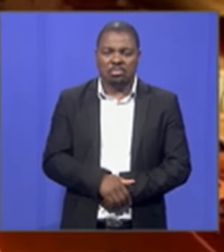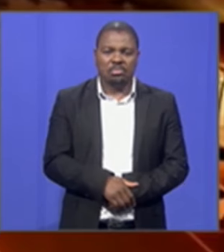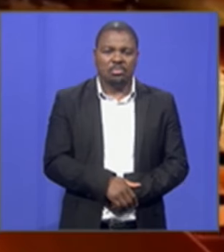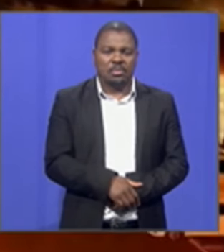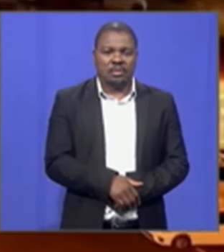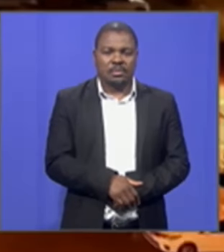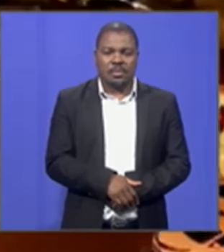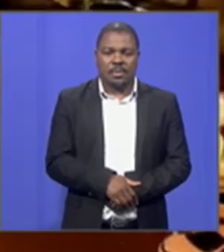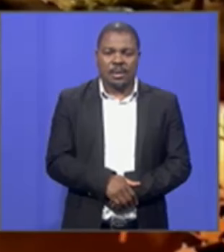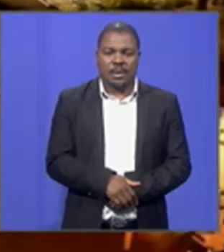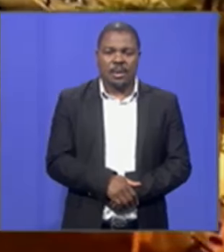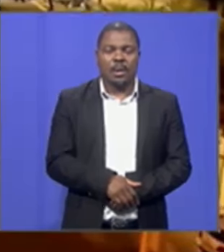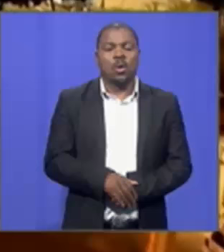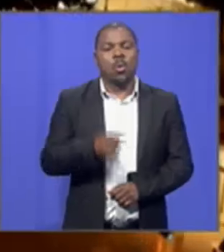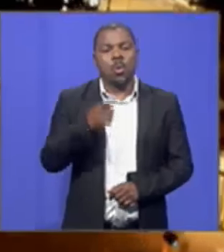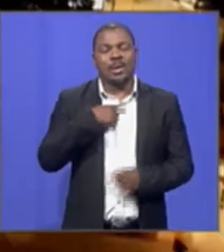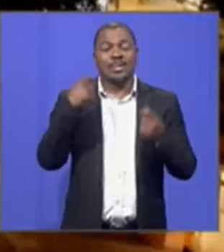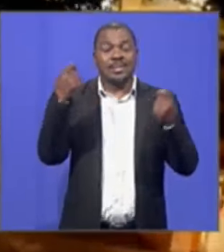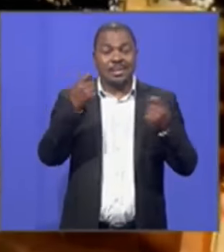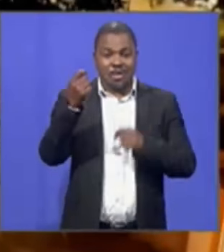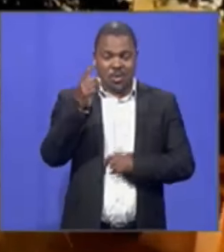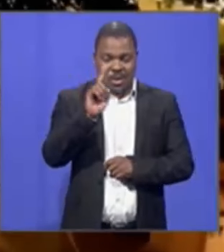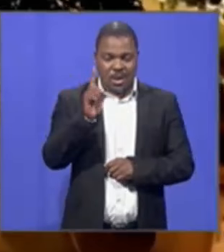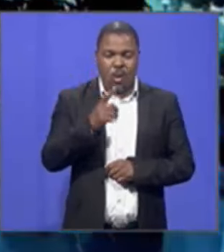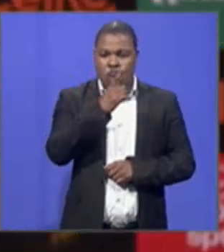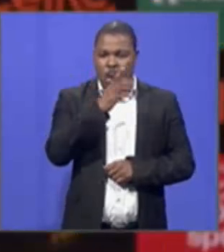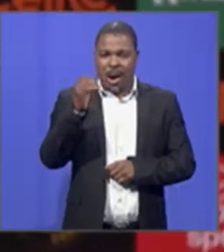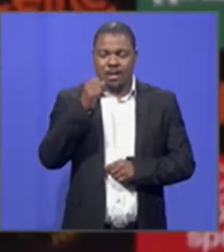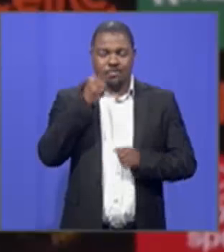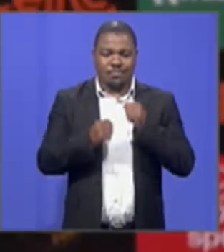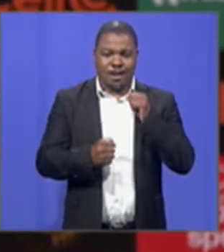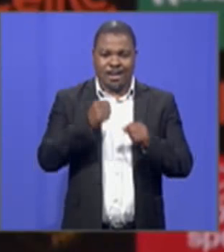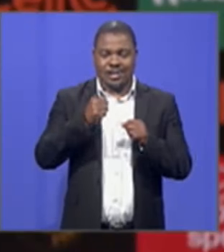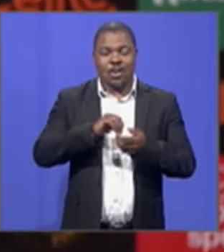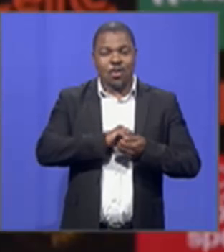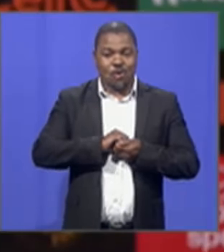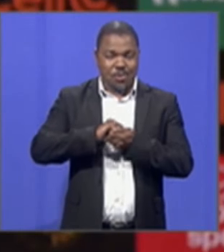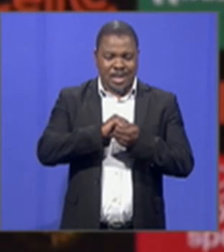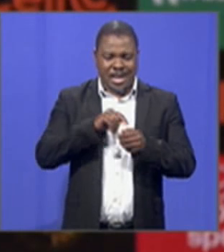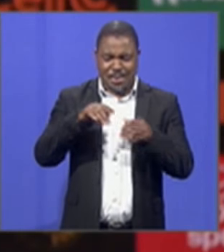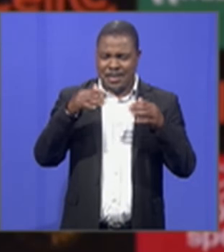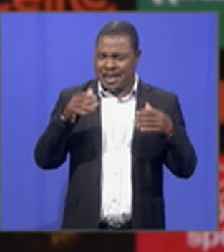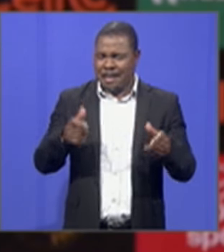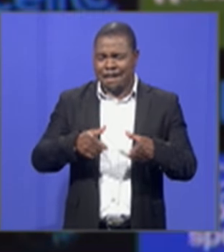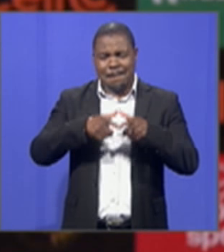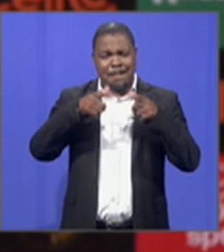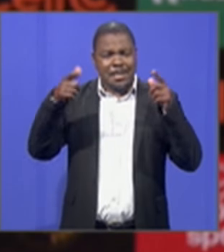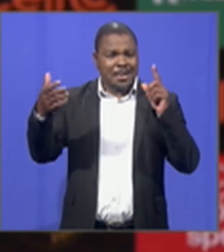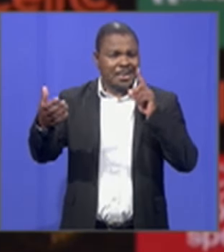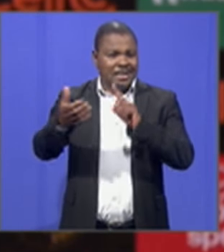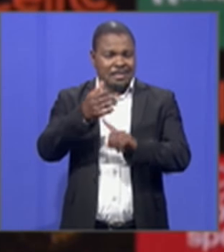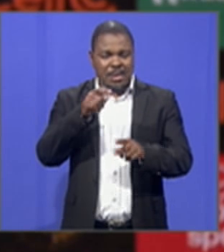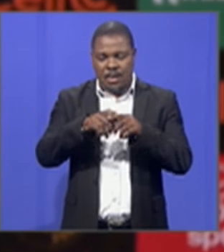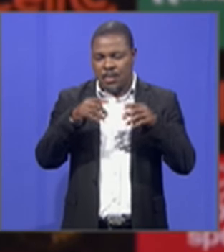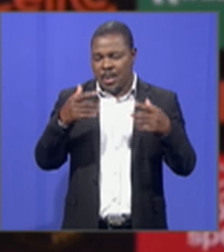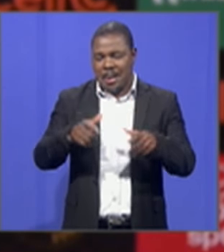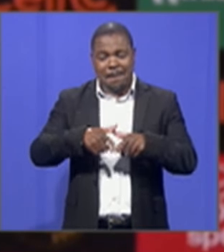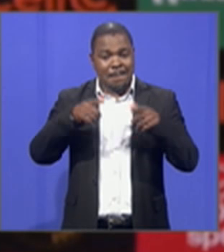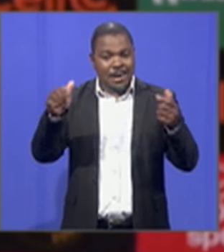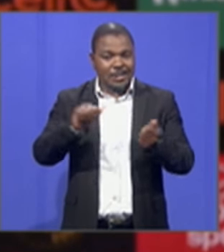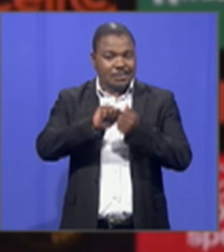We celebrate the 100th running of the Comrades Marathon, a massive milestone in the history of one of the greatest